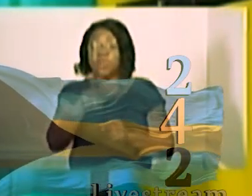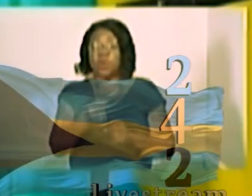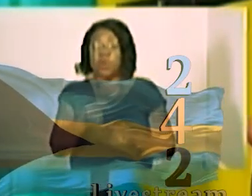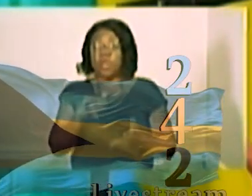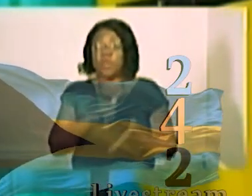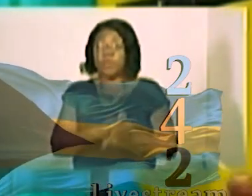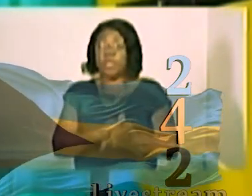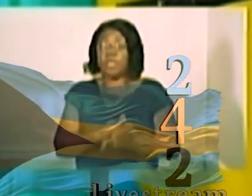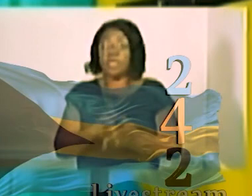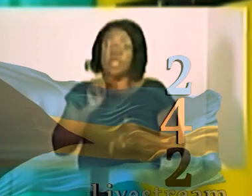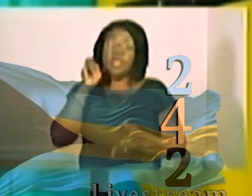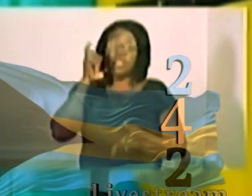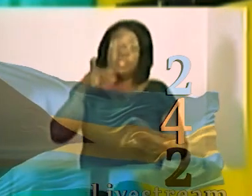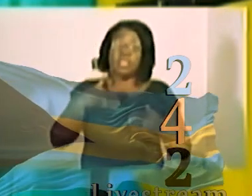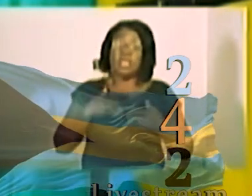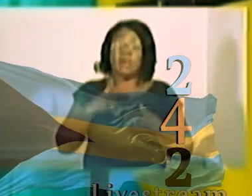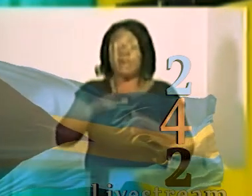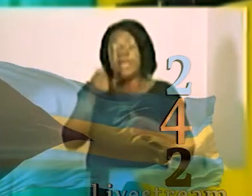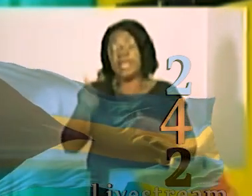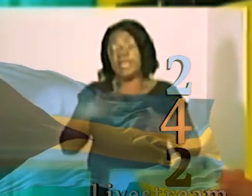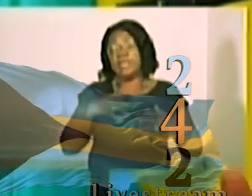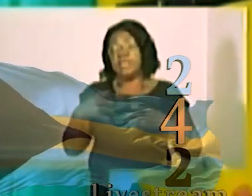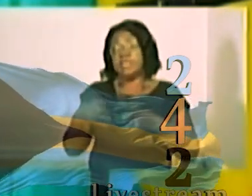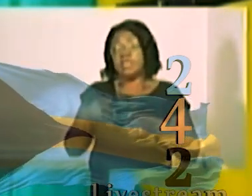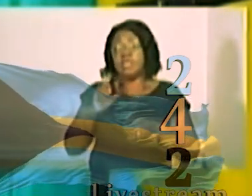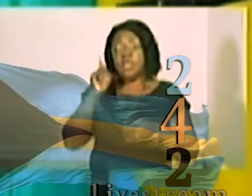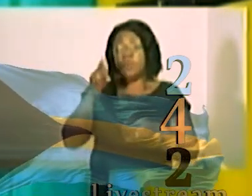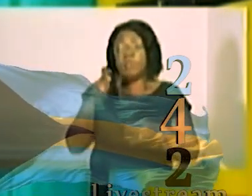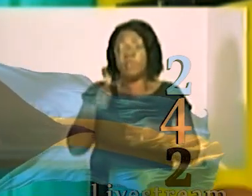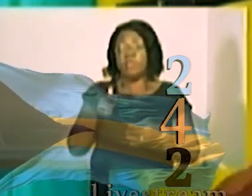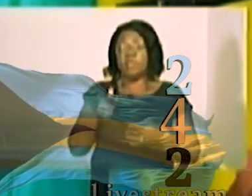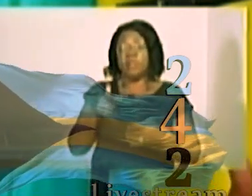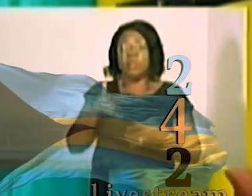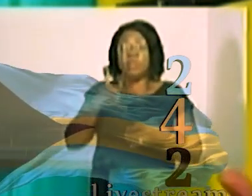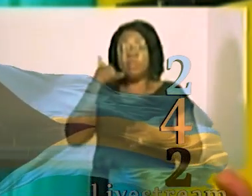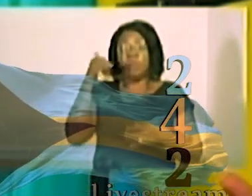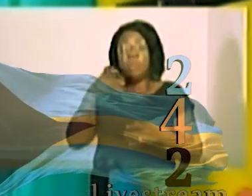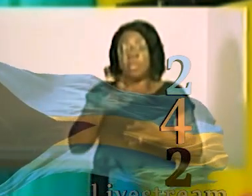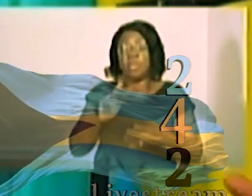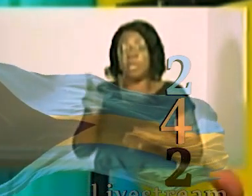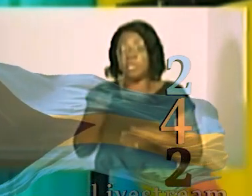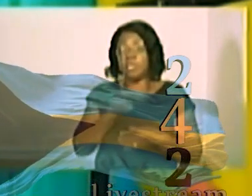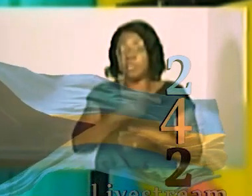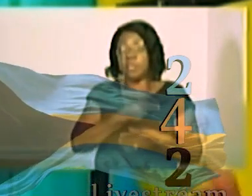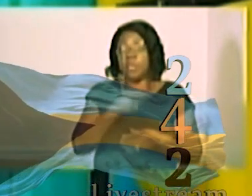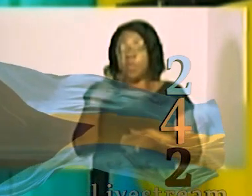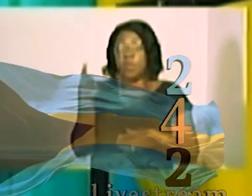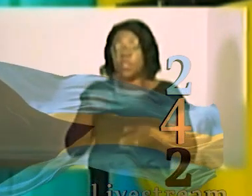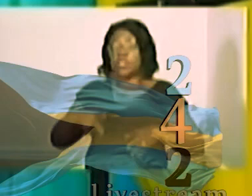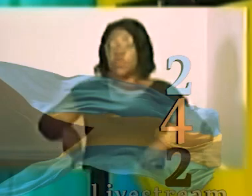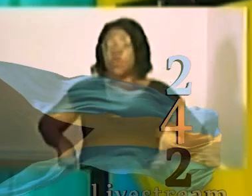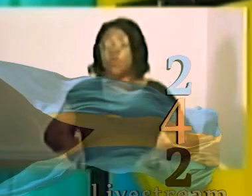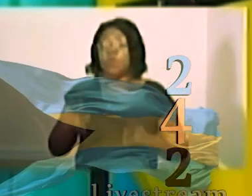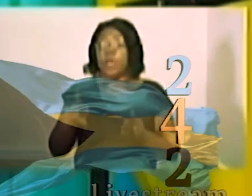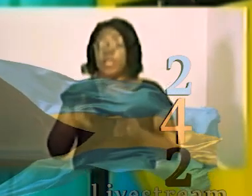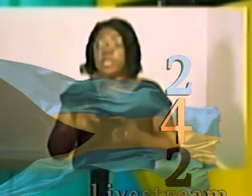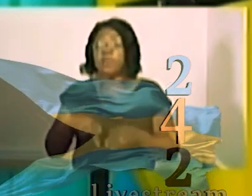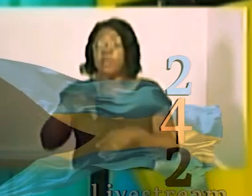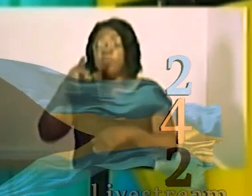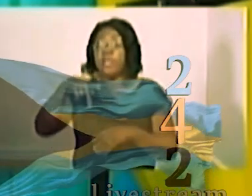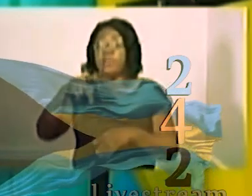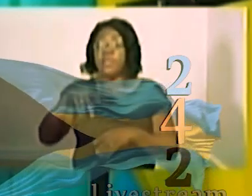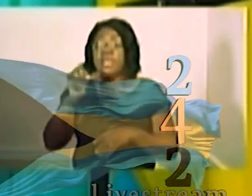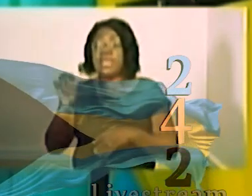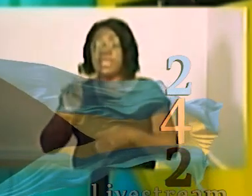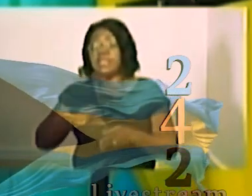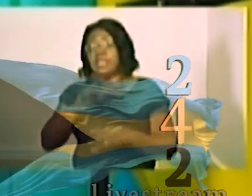know, should they have any concerns, they will actually notify us. But we also, we provide them with PPEs and